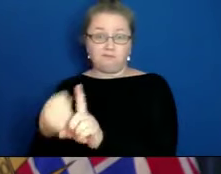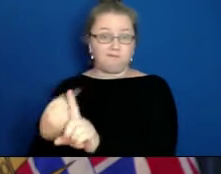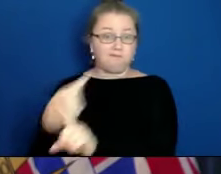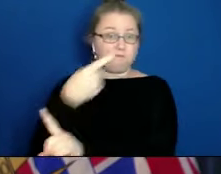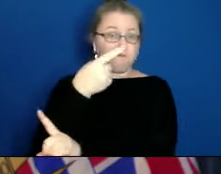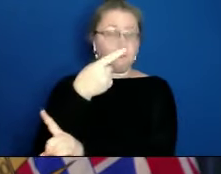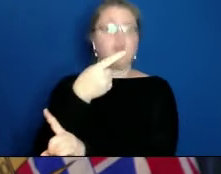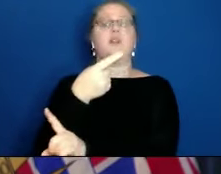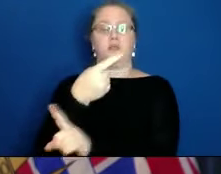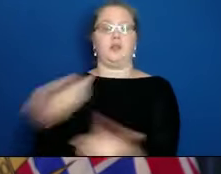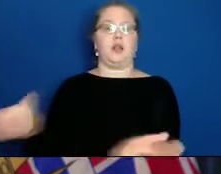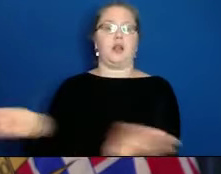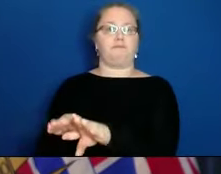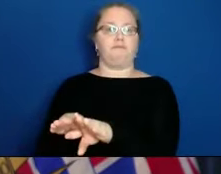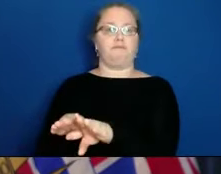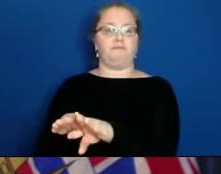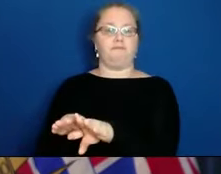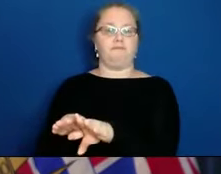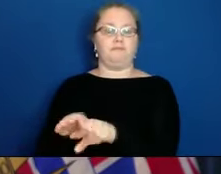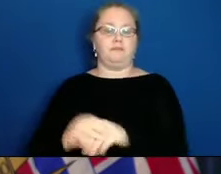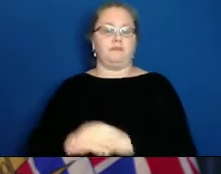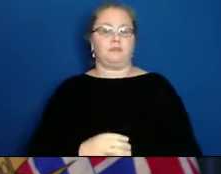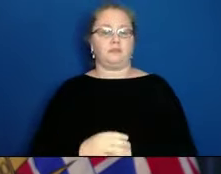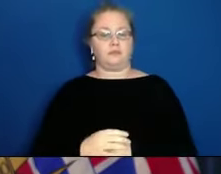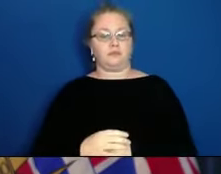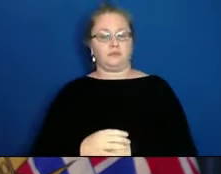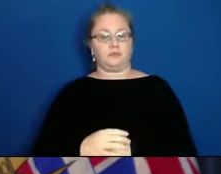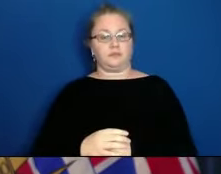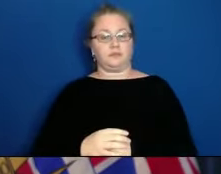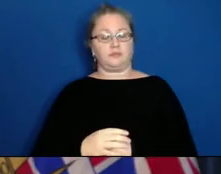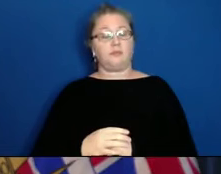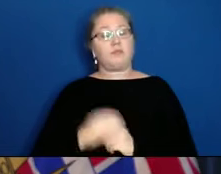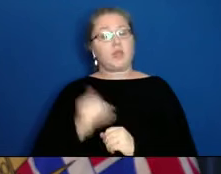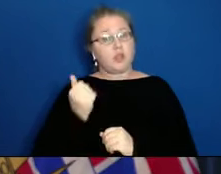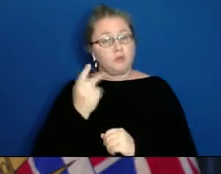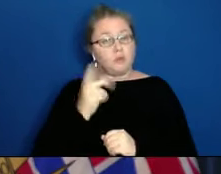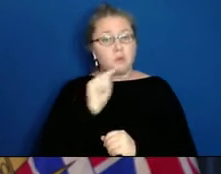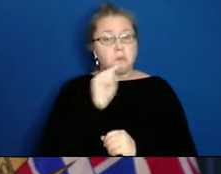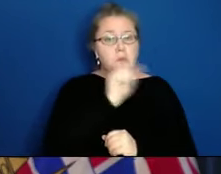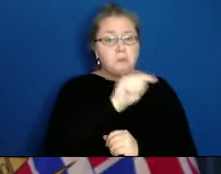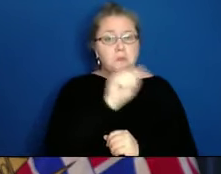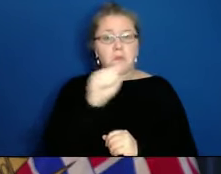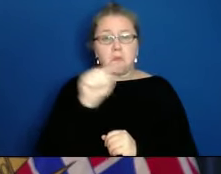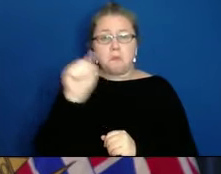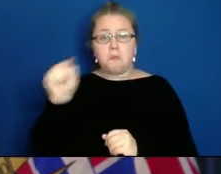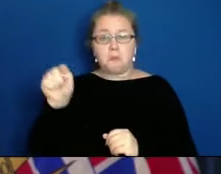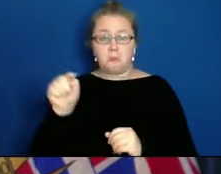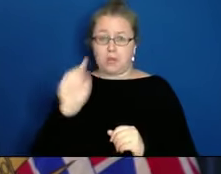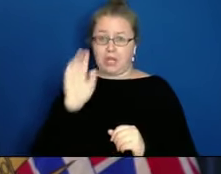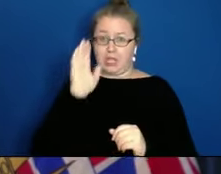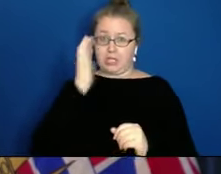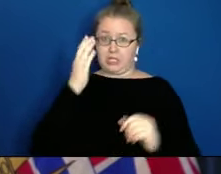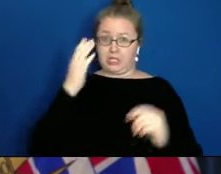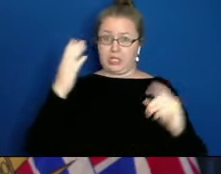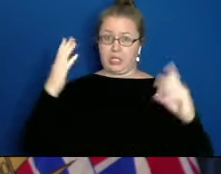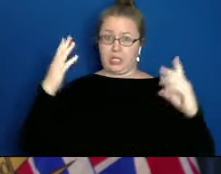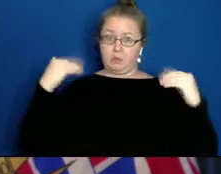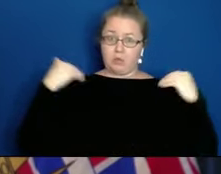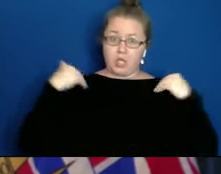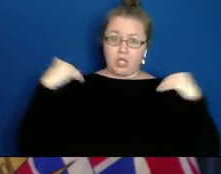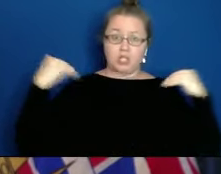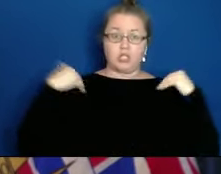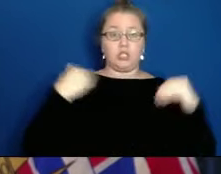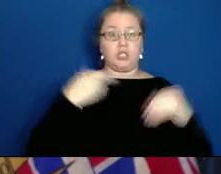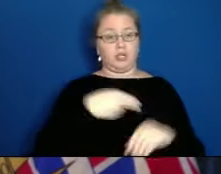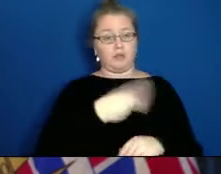There were, I understand, a small number of these facilities that may have included some of these high-risk activities that had received